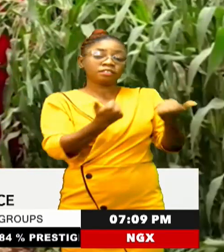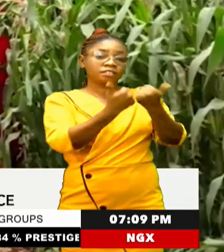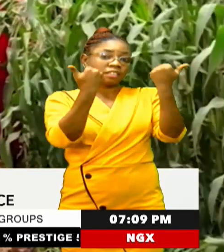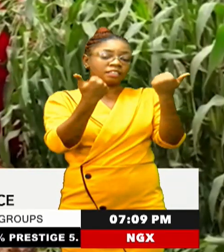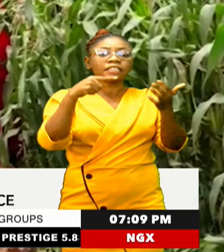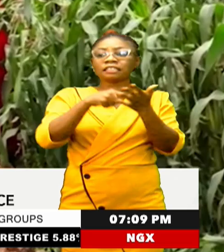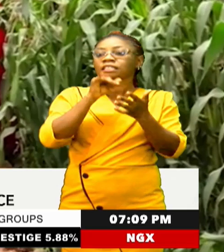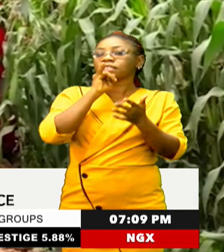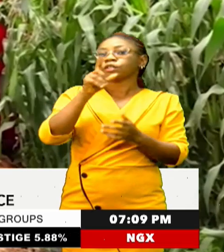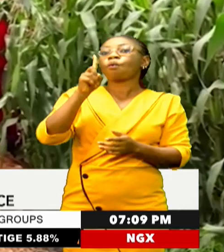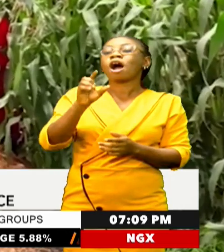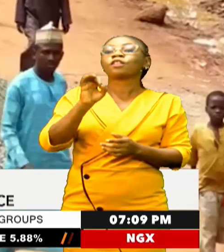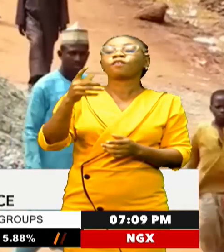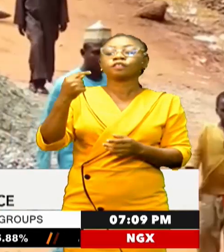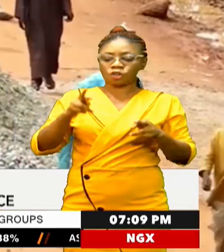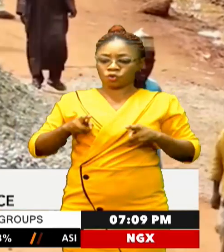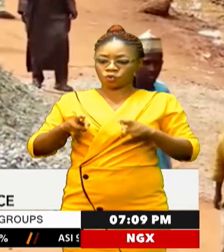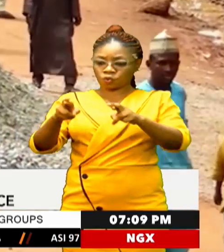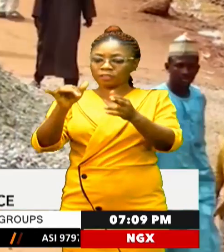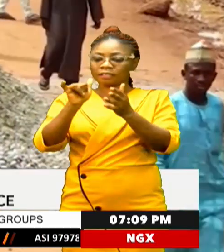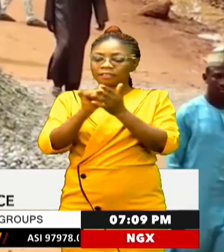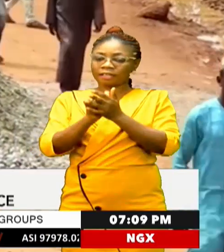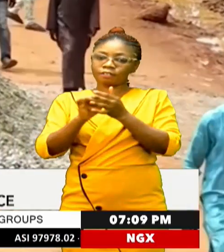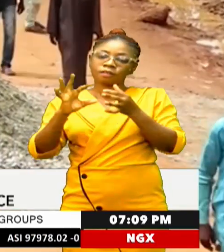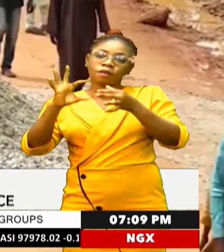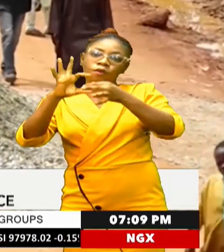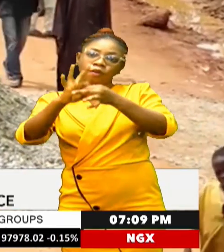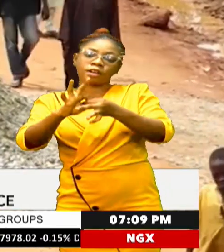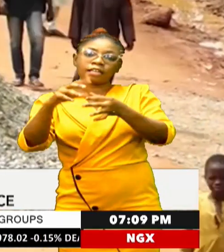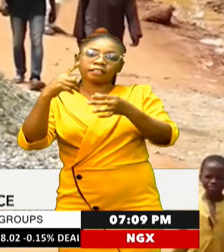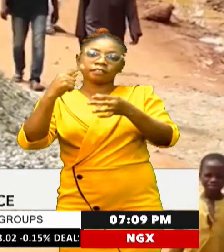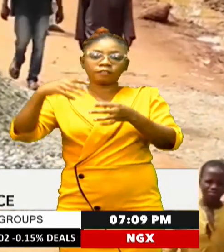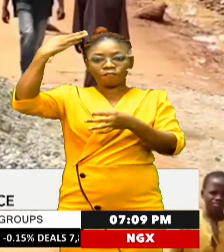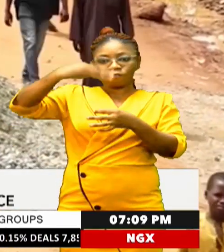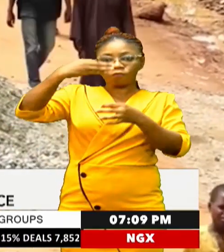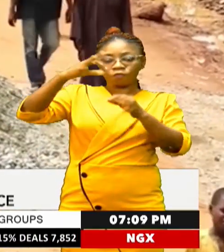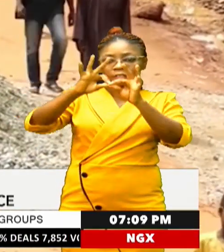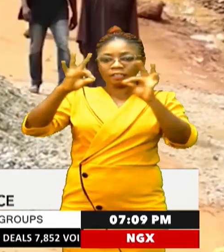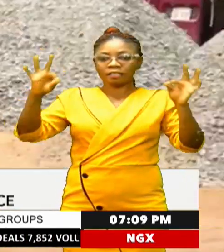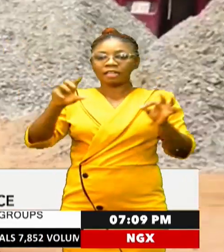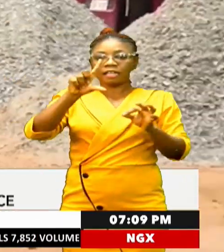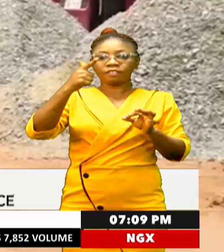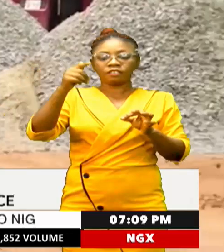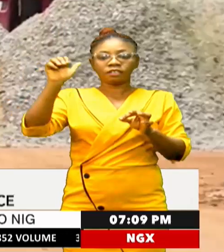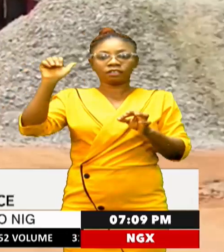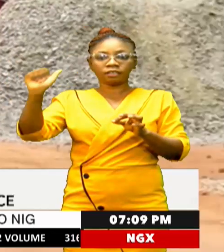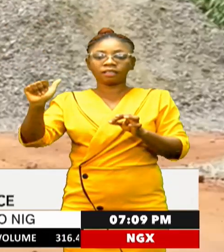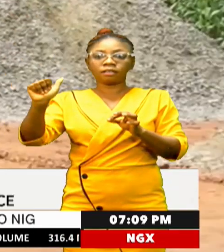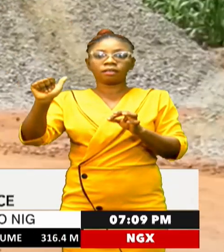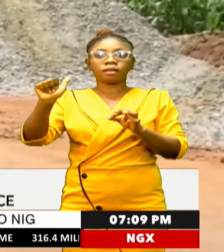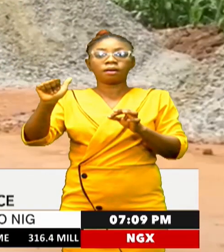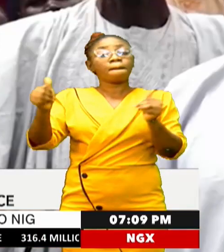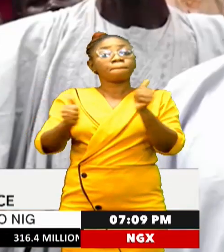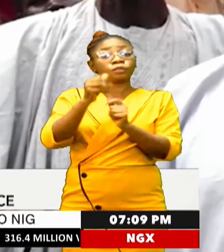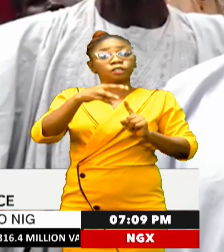of the roads that links the frontline local governments of insecurity in this state. Most